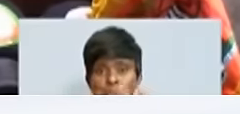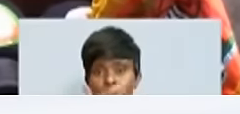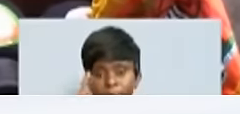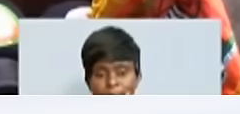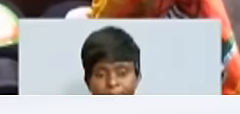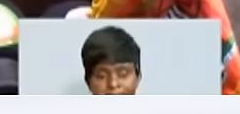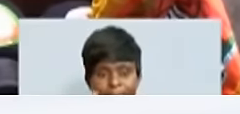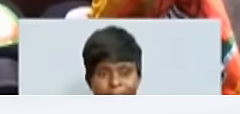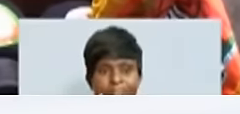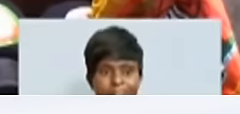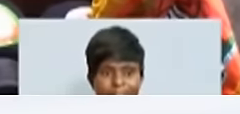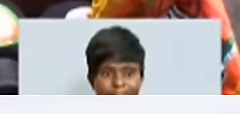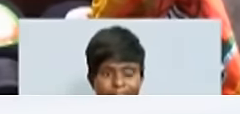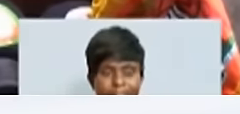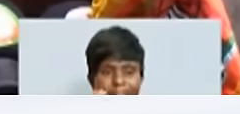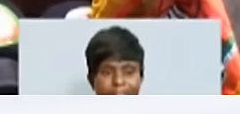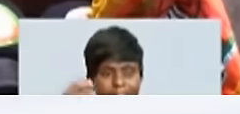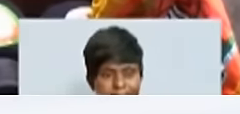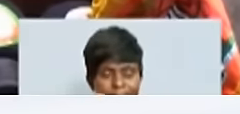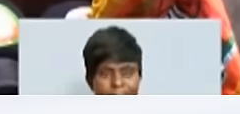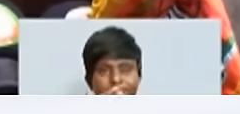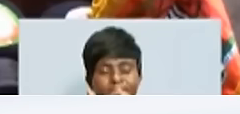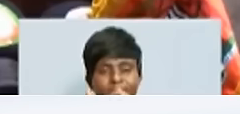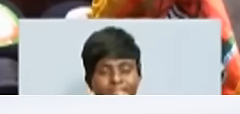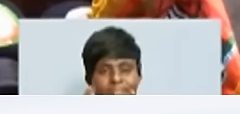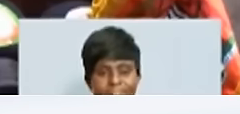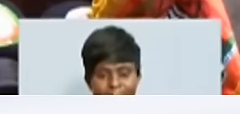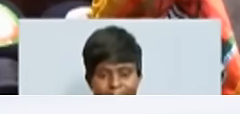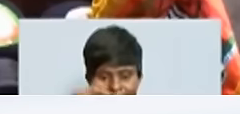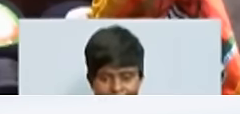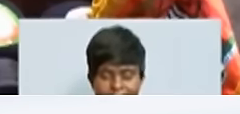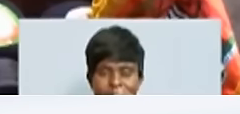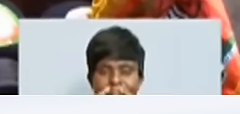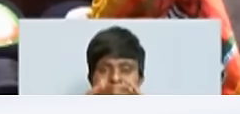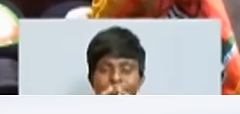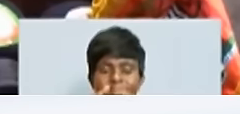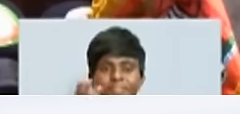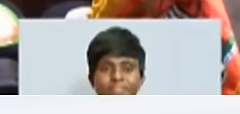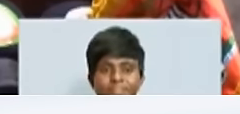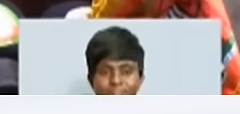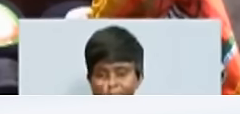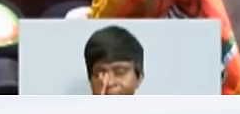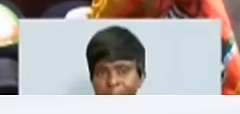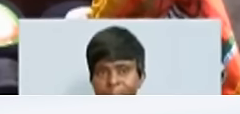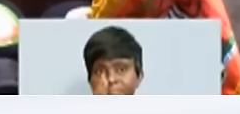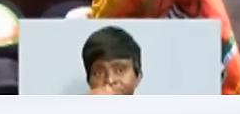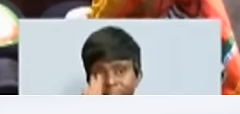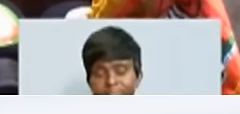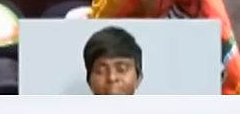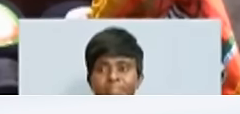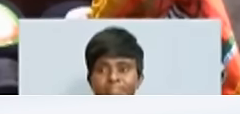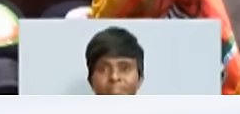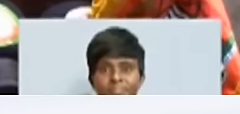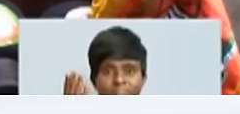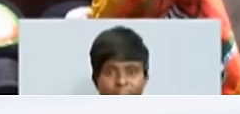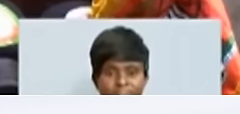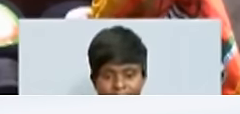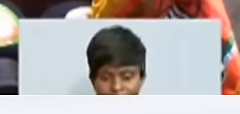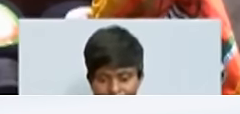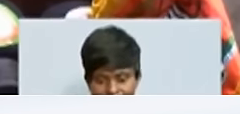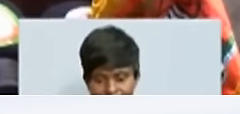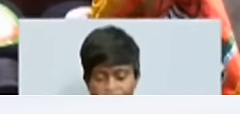continue with our efforts for more tangible and lasting results. And Madam Speaker, these